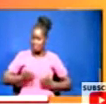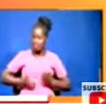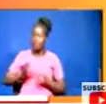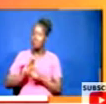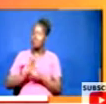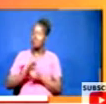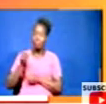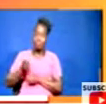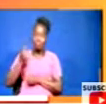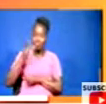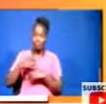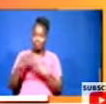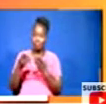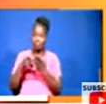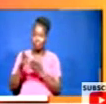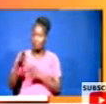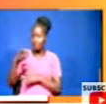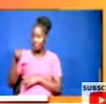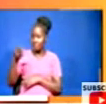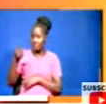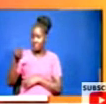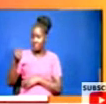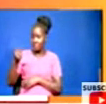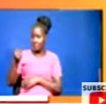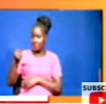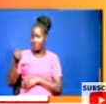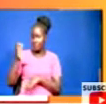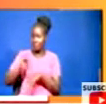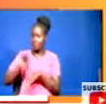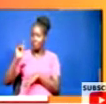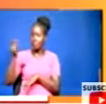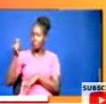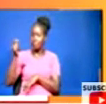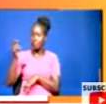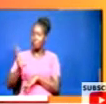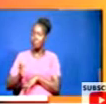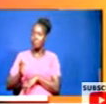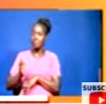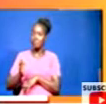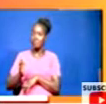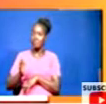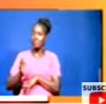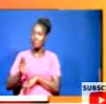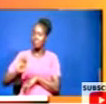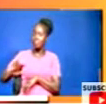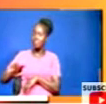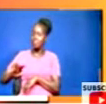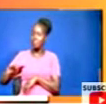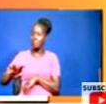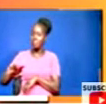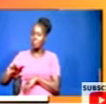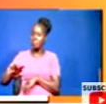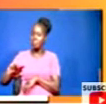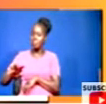how the cost of ugali, mm-hmm, is hurting Kenyans. Yeah. Looking at the deficit that was suffered